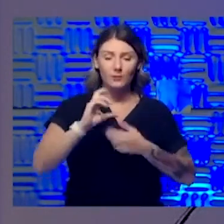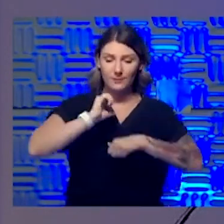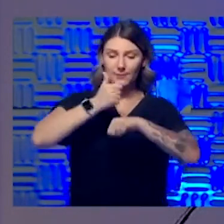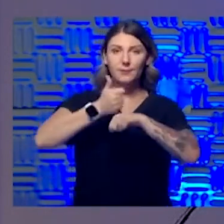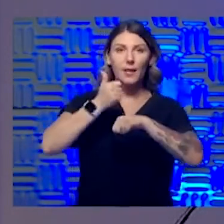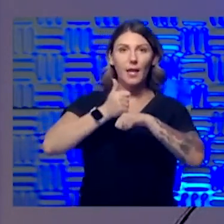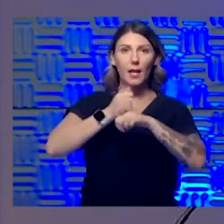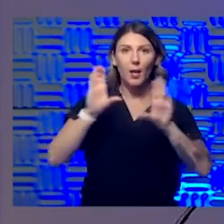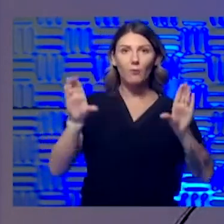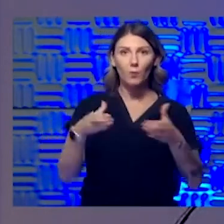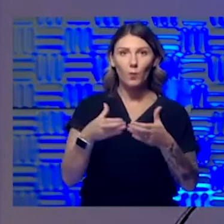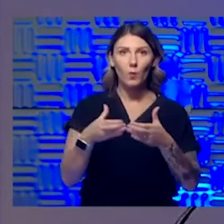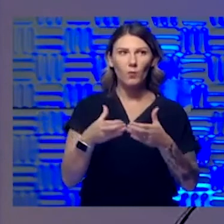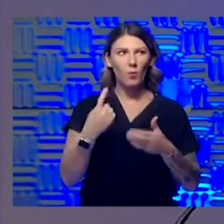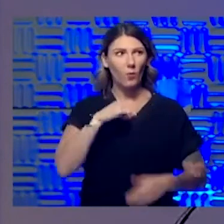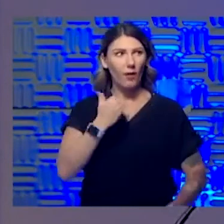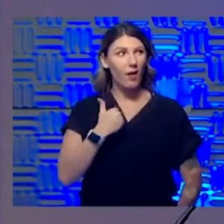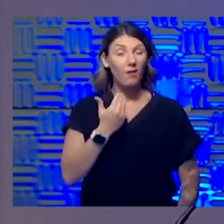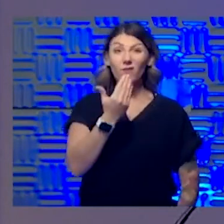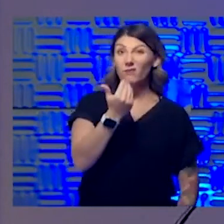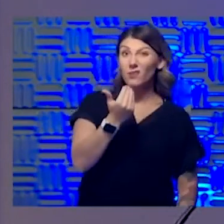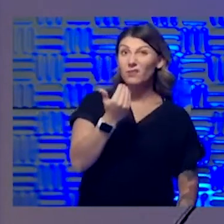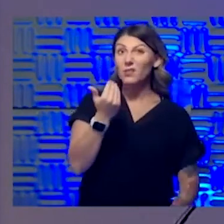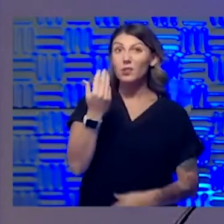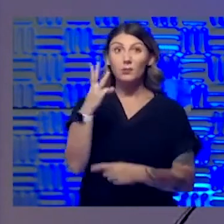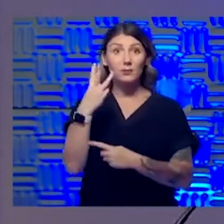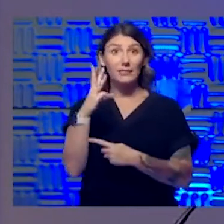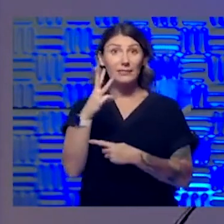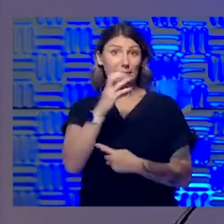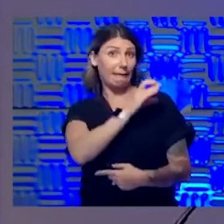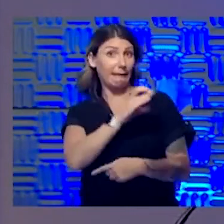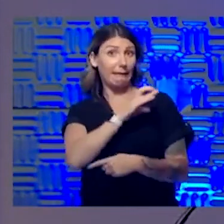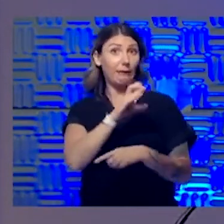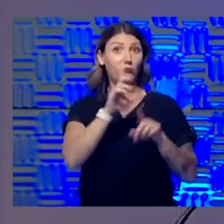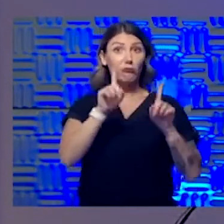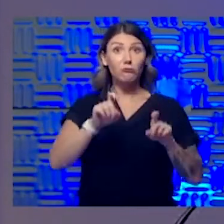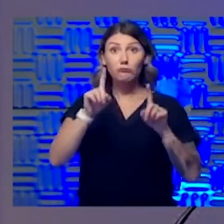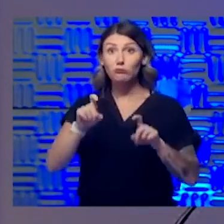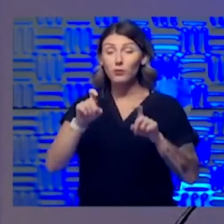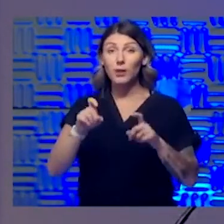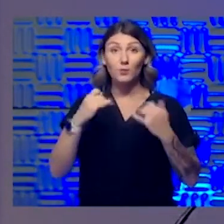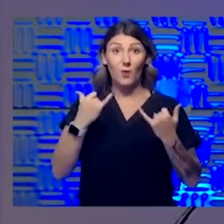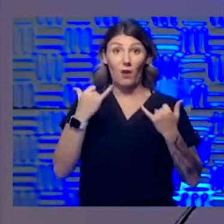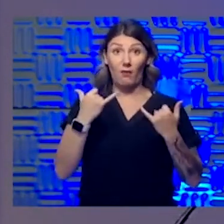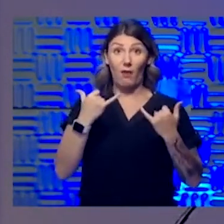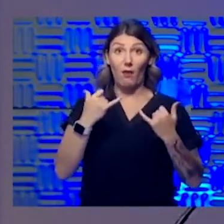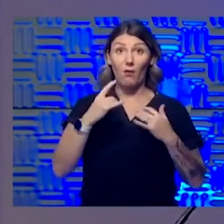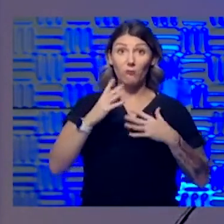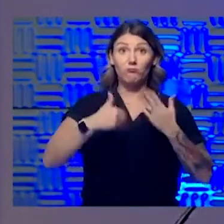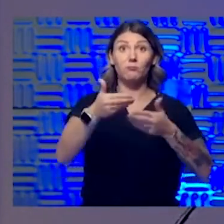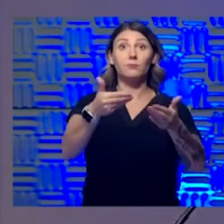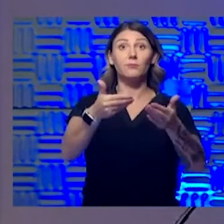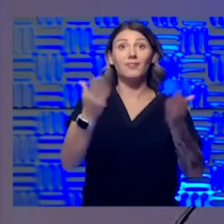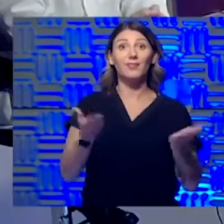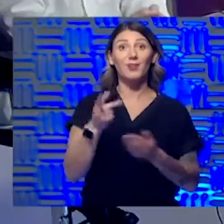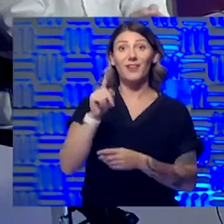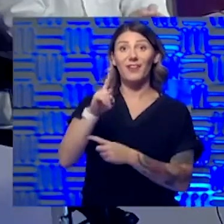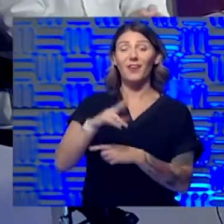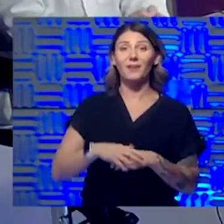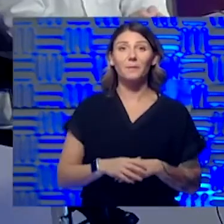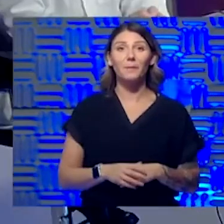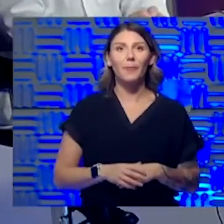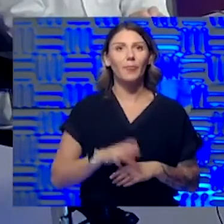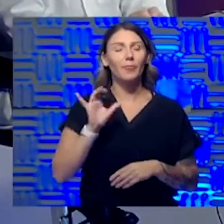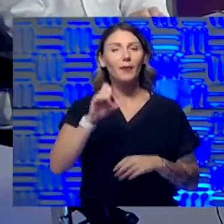I think we have 15 or 16 clinical trials up and going right now, just here at KU. It is, and